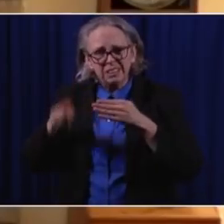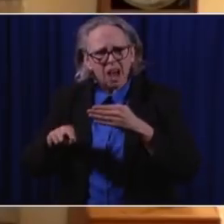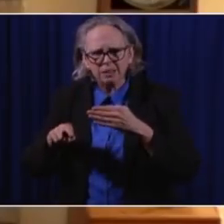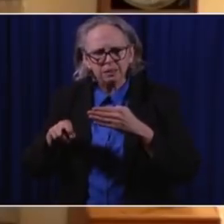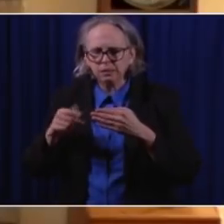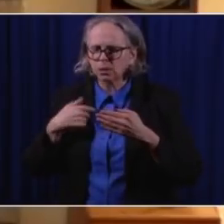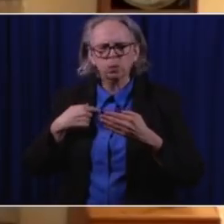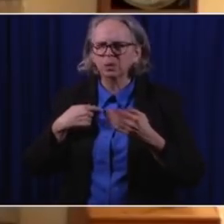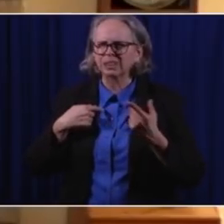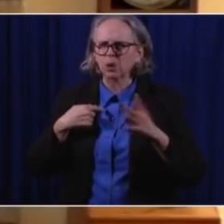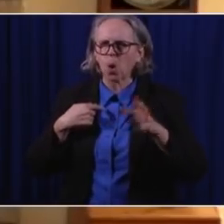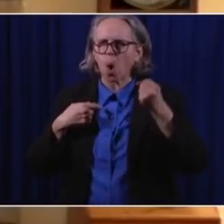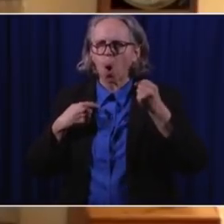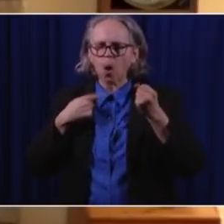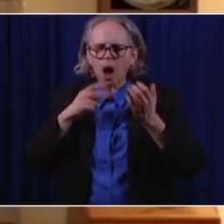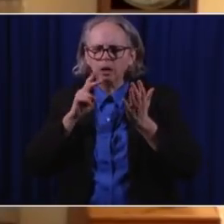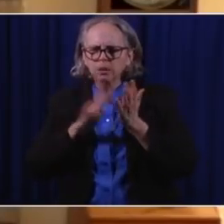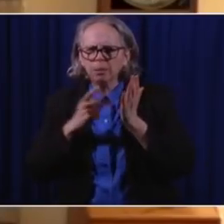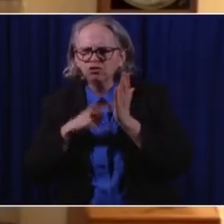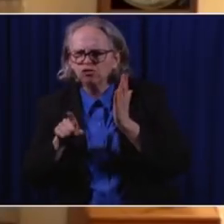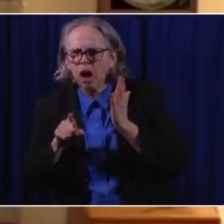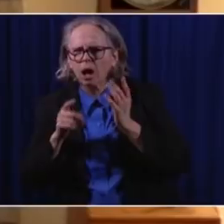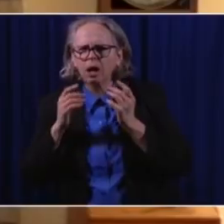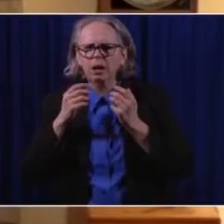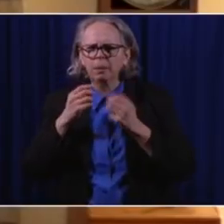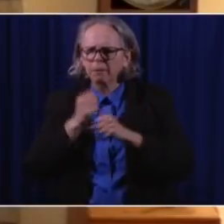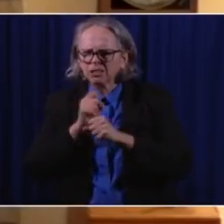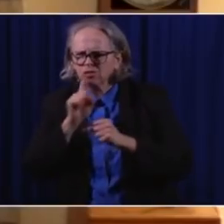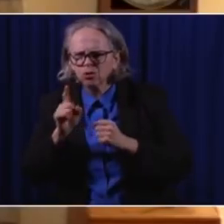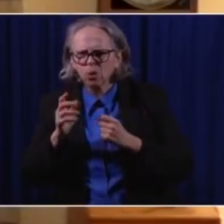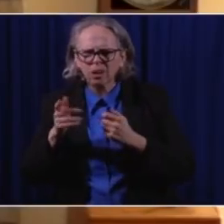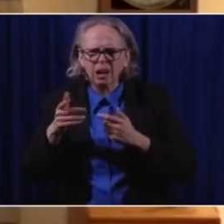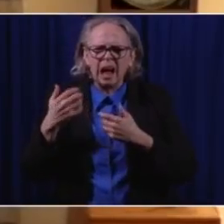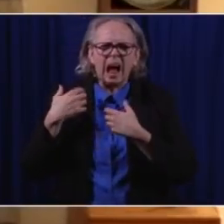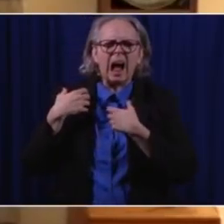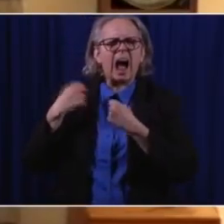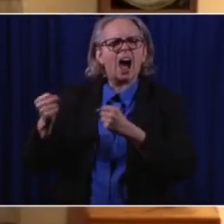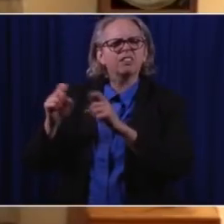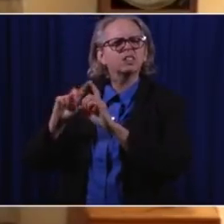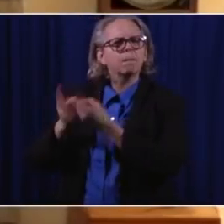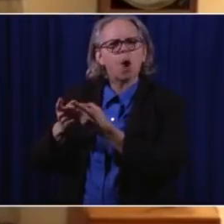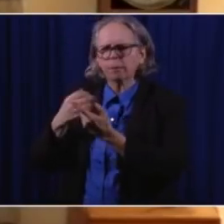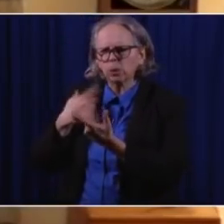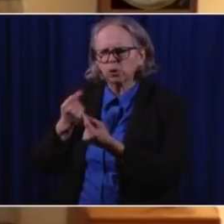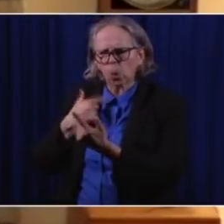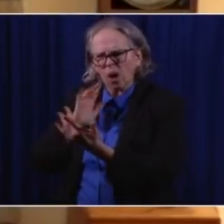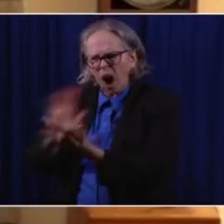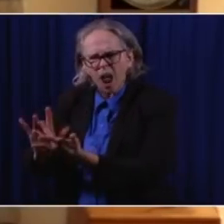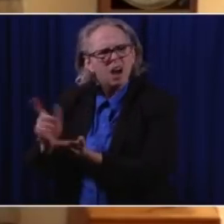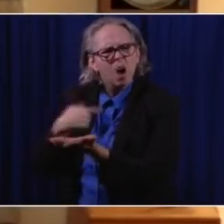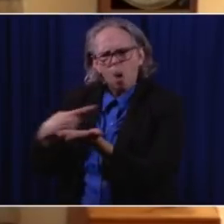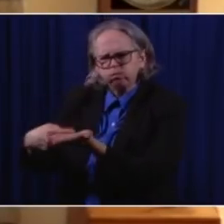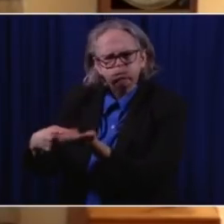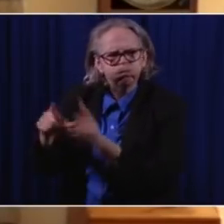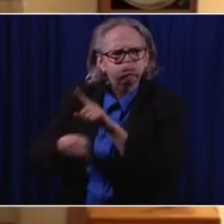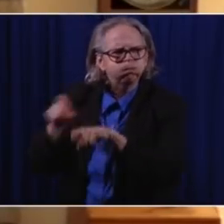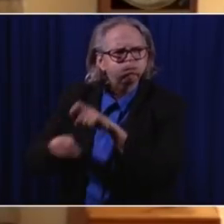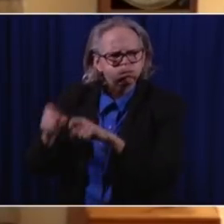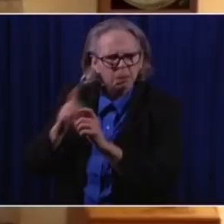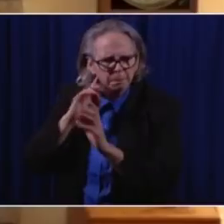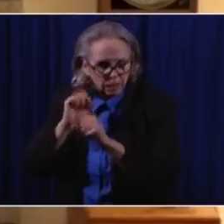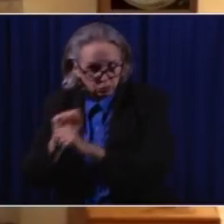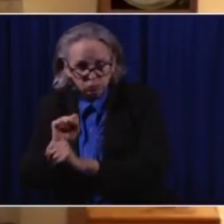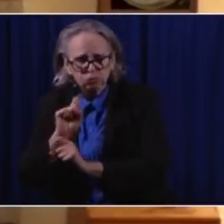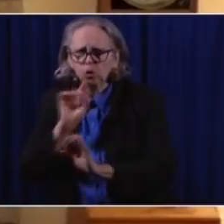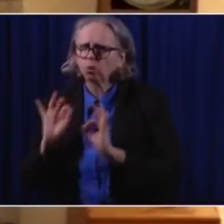department, finding out the facts that surround that particular test. And so we started to